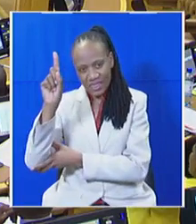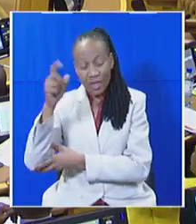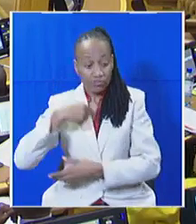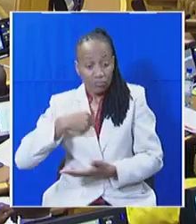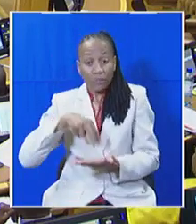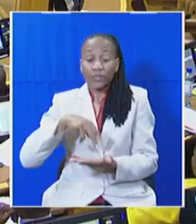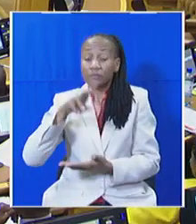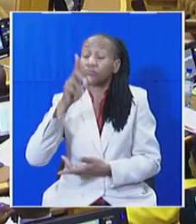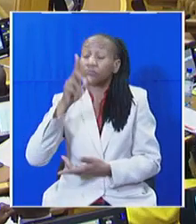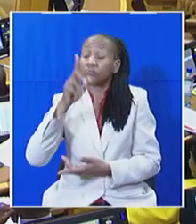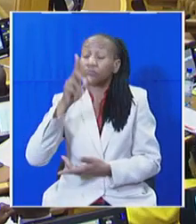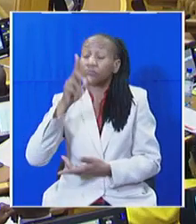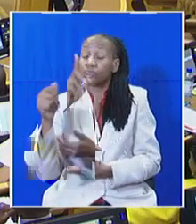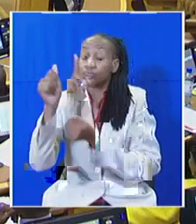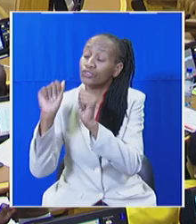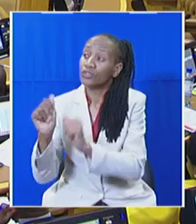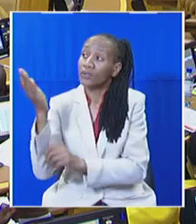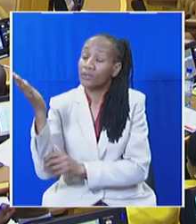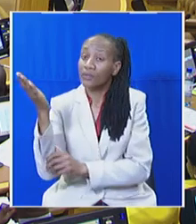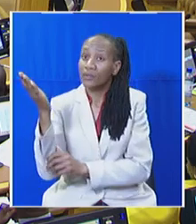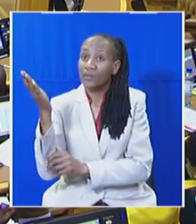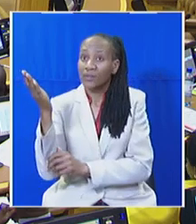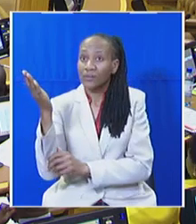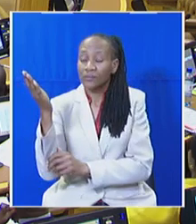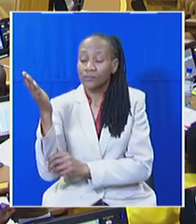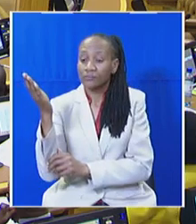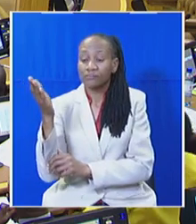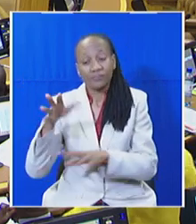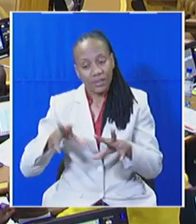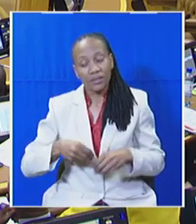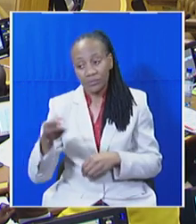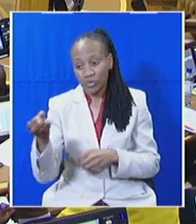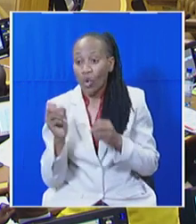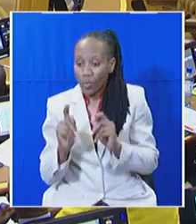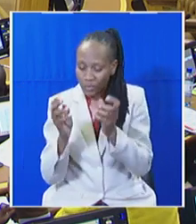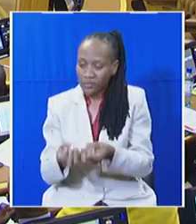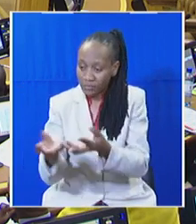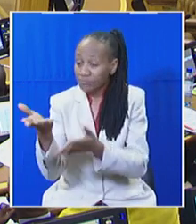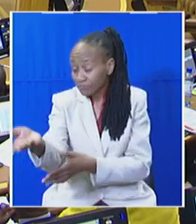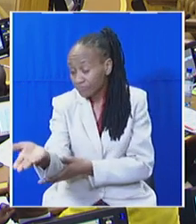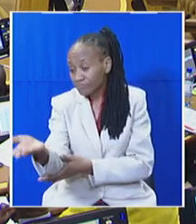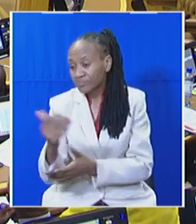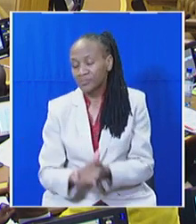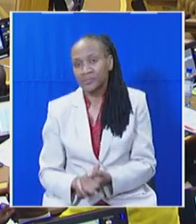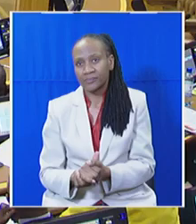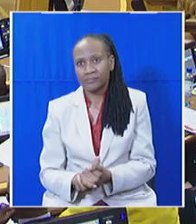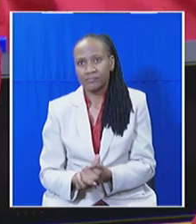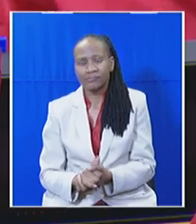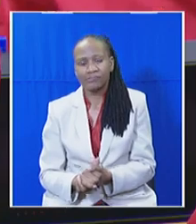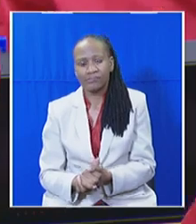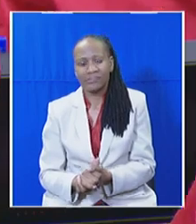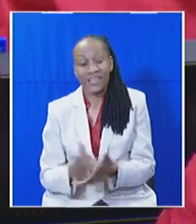point of order. I'll raise this point of order. I give him the opportunity. We're talking